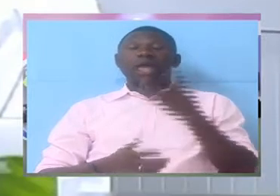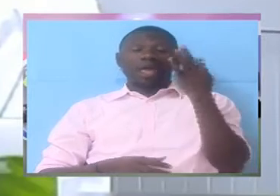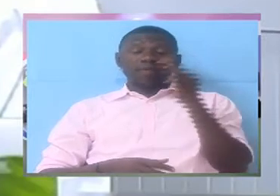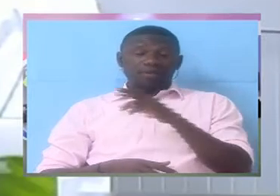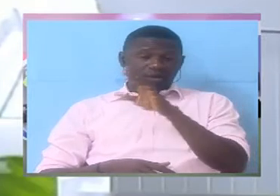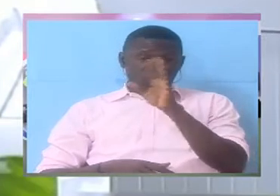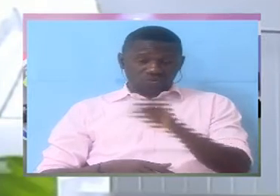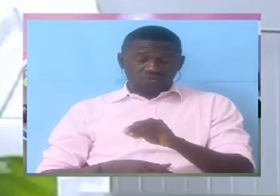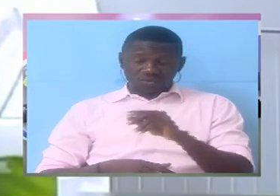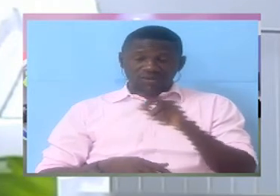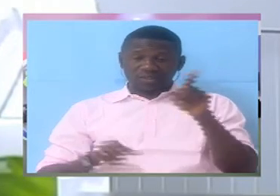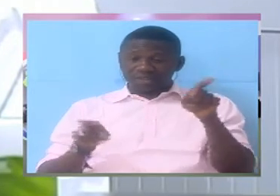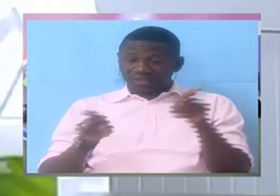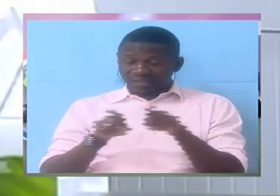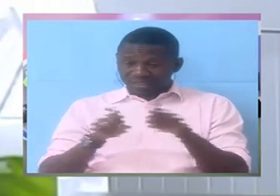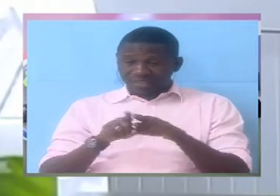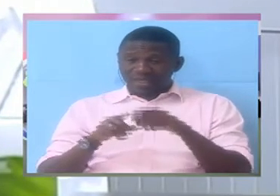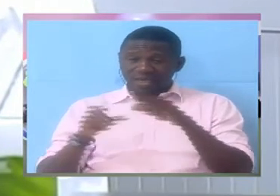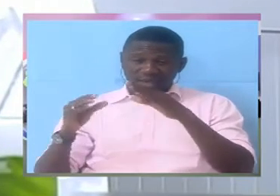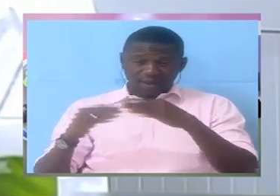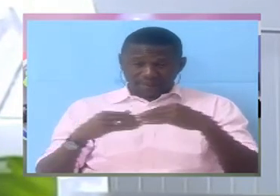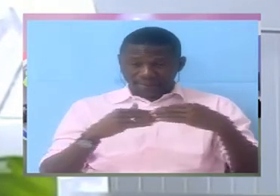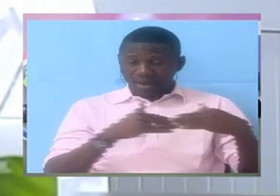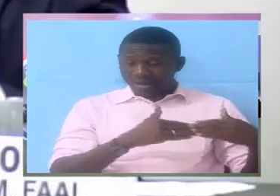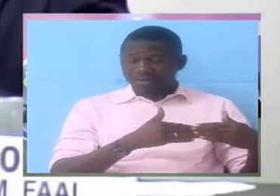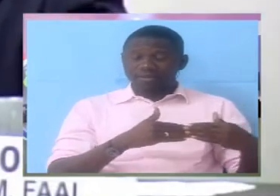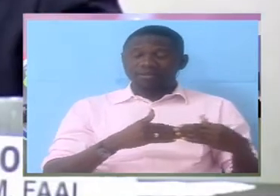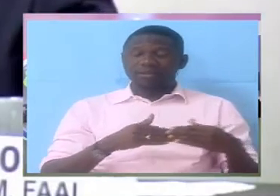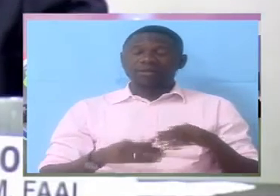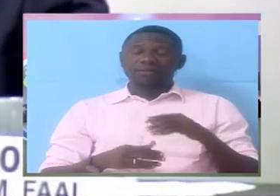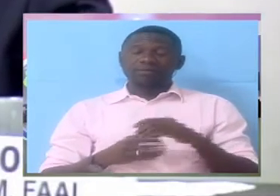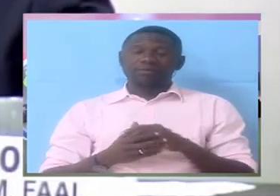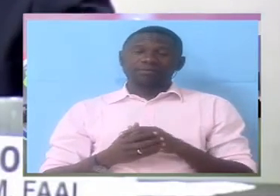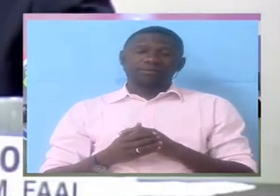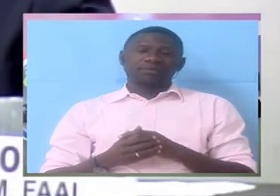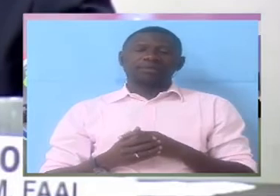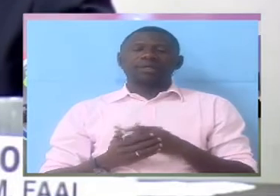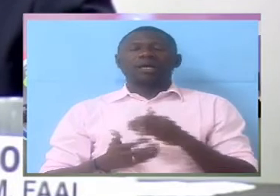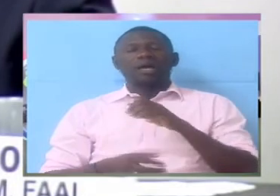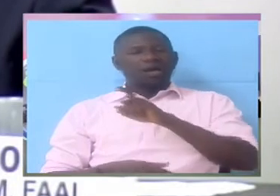my question. Those who discipline others,